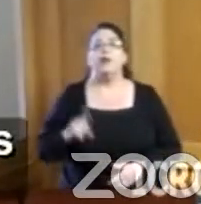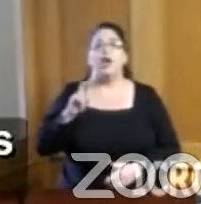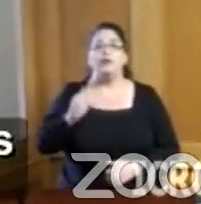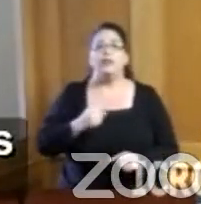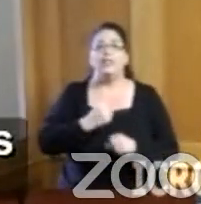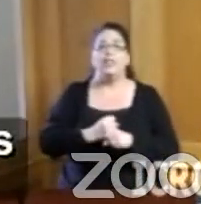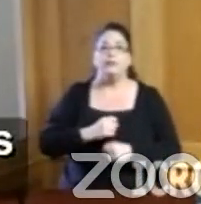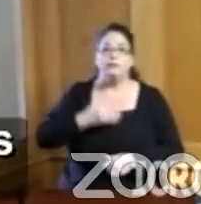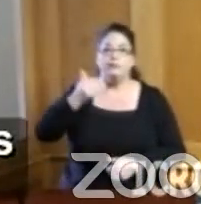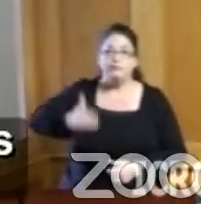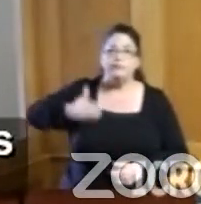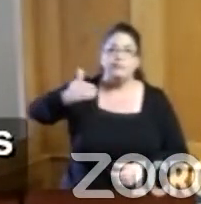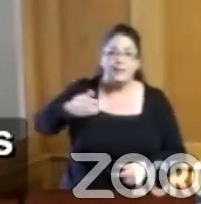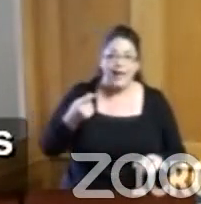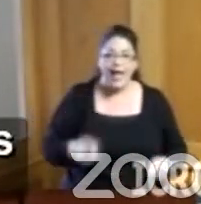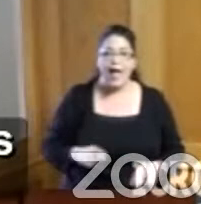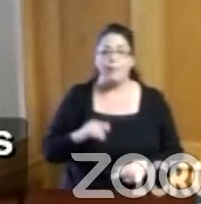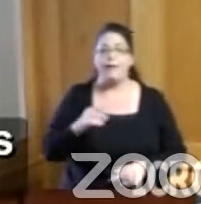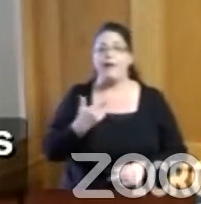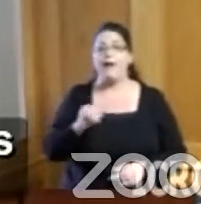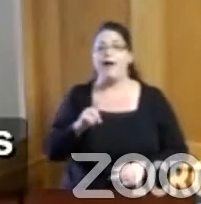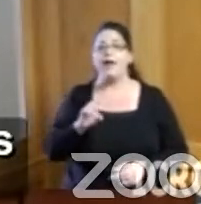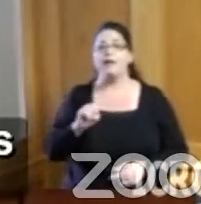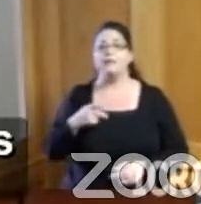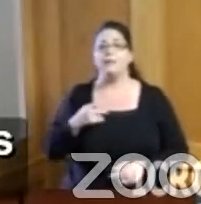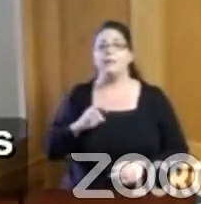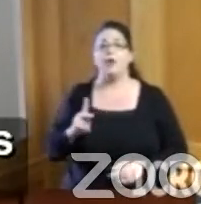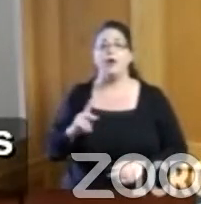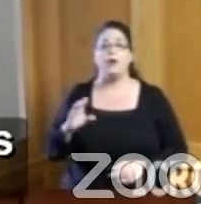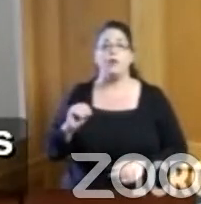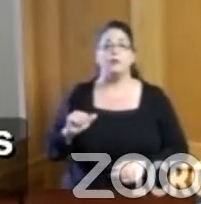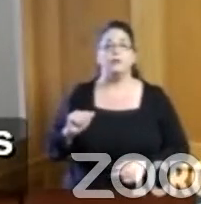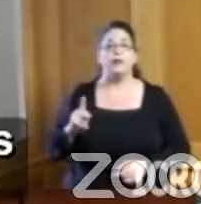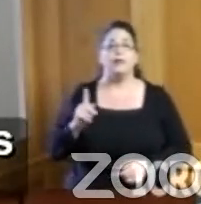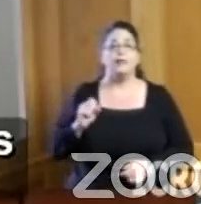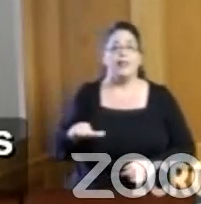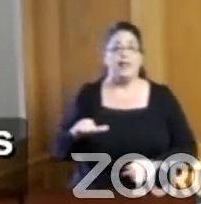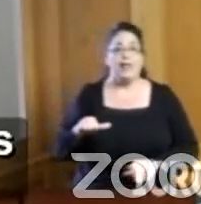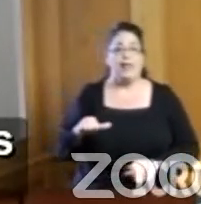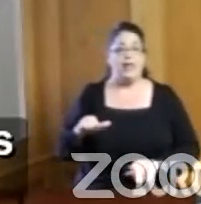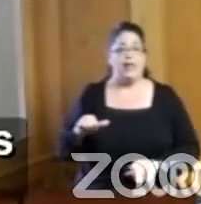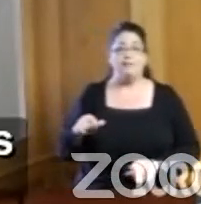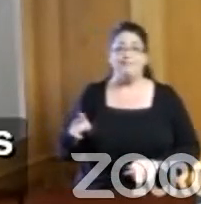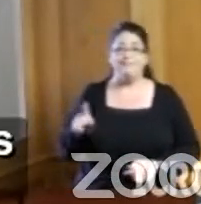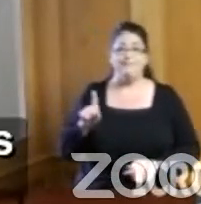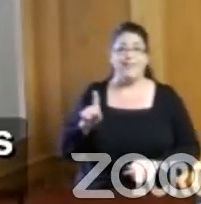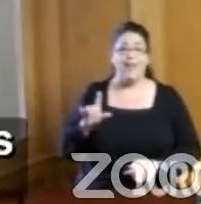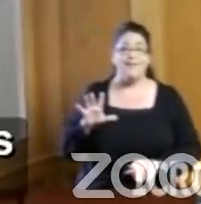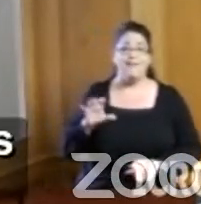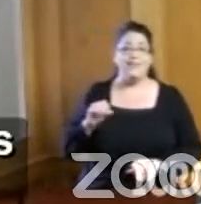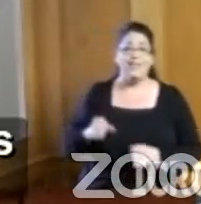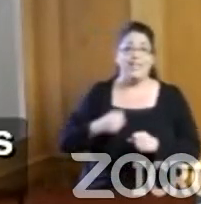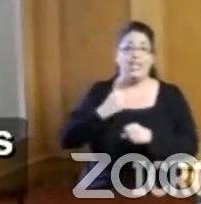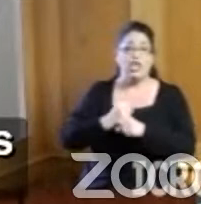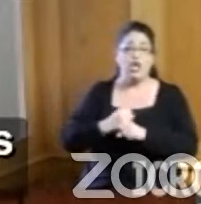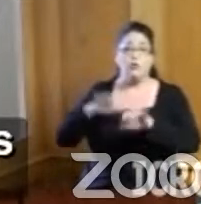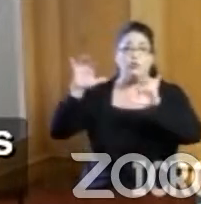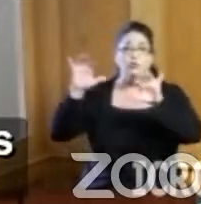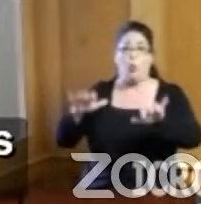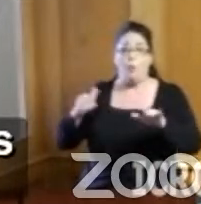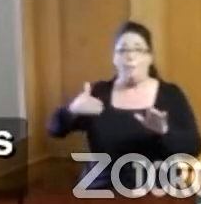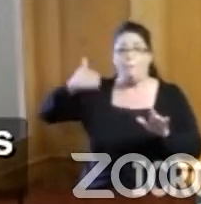south mid-eastern area, so Hyde Park, Oakley, that's also has experienced like 100 or 50 year storm